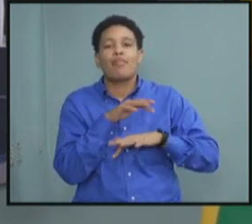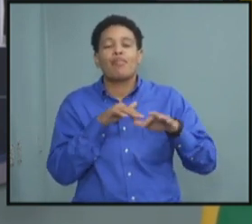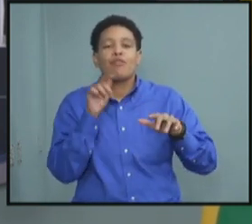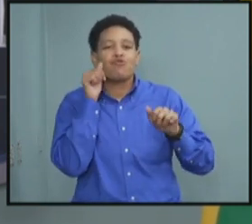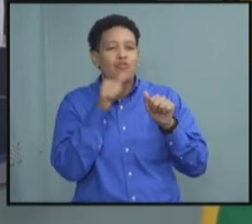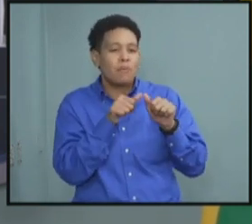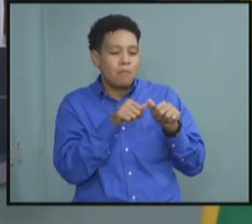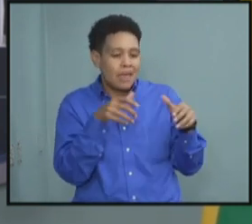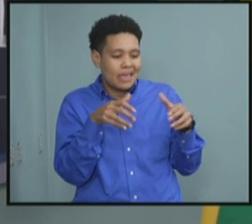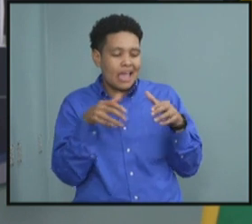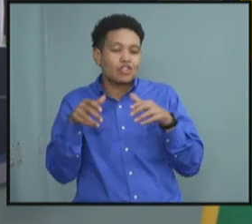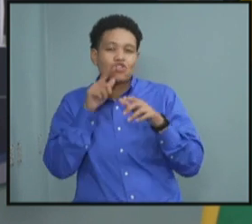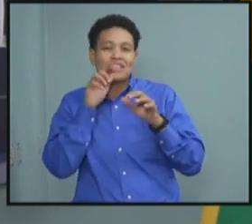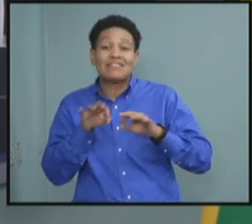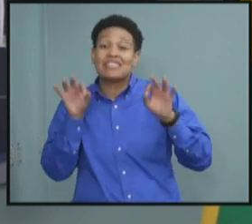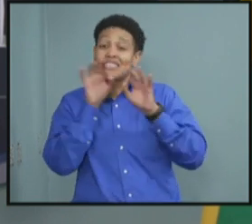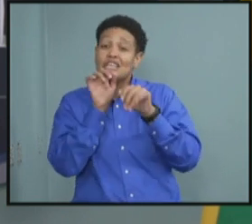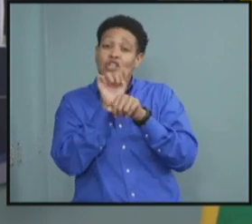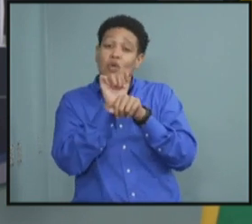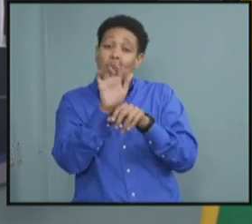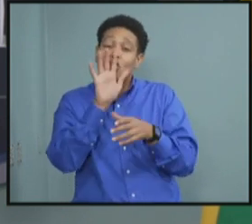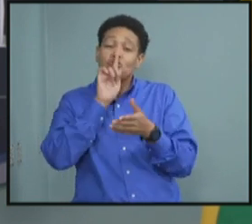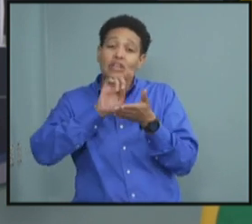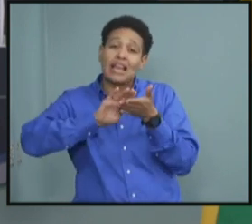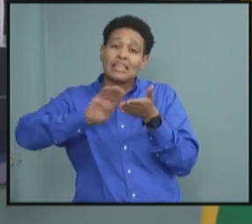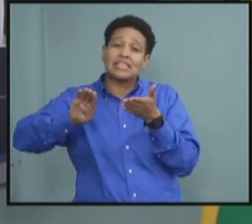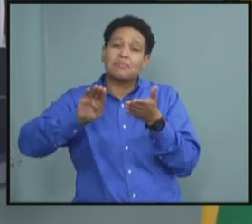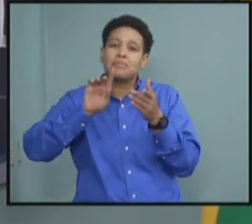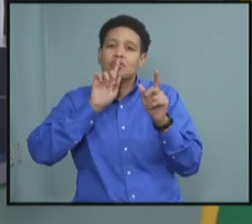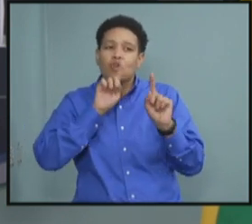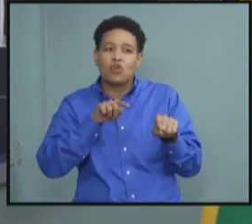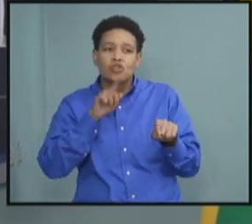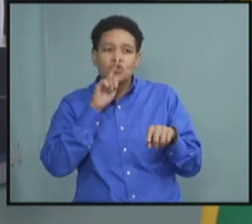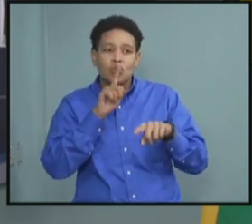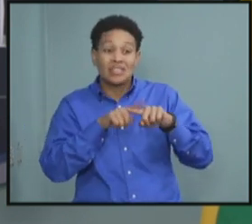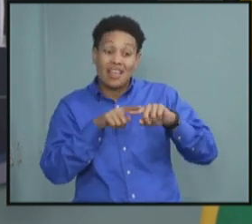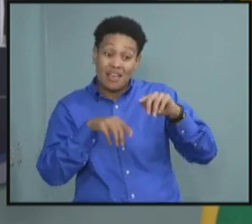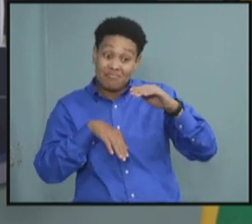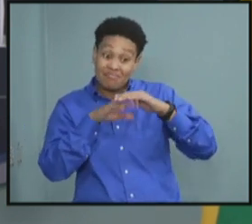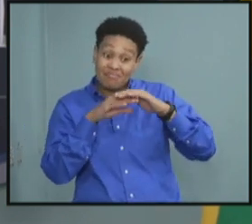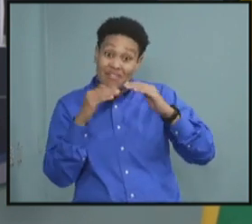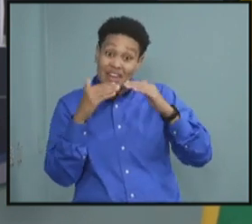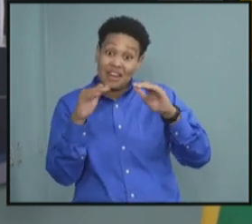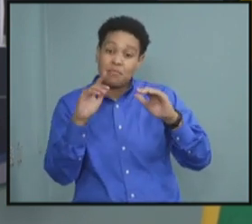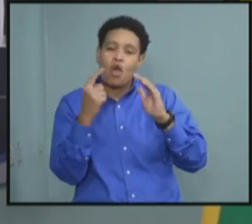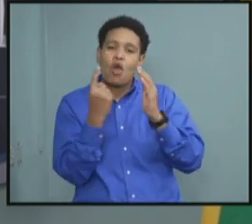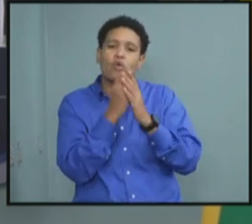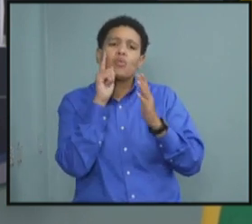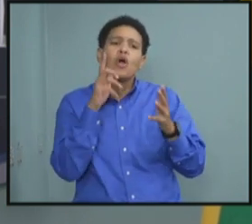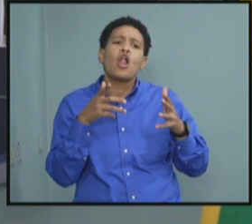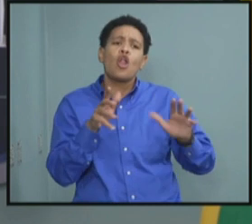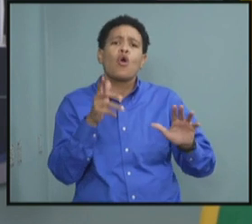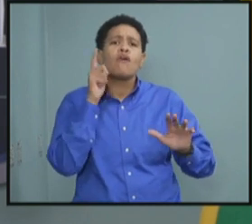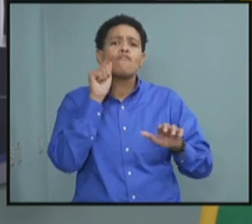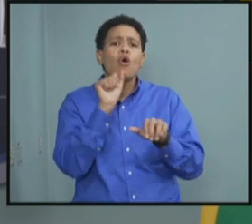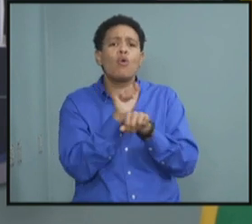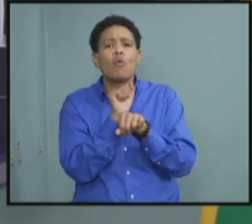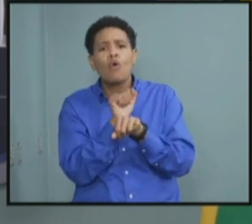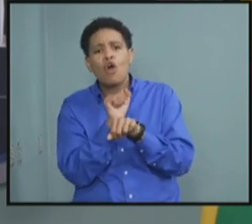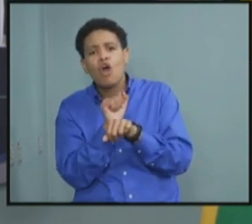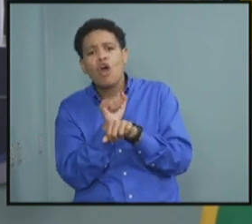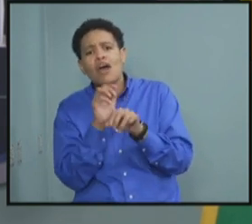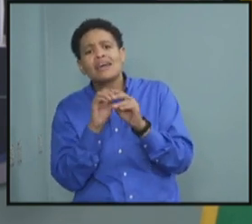of essential workers that are exempt in the orders. So the curfew hours would allow for work